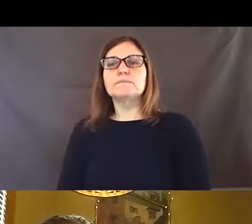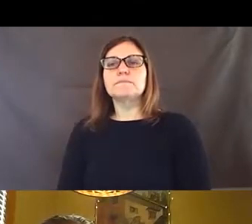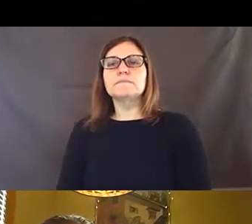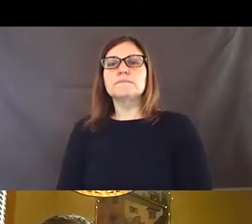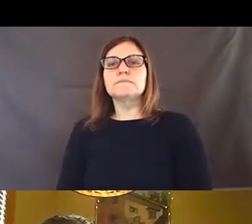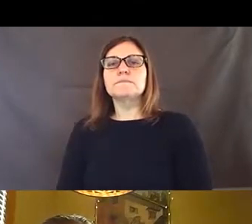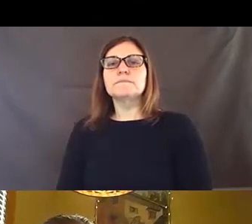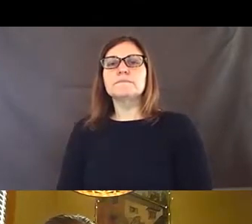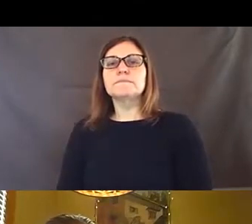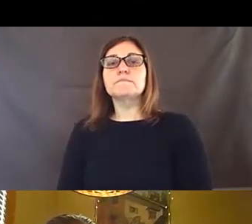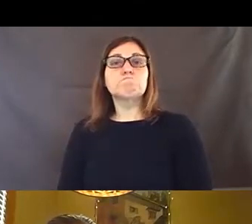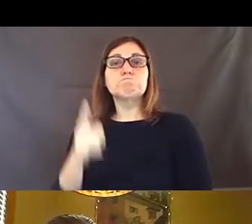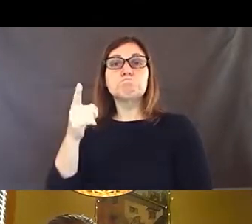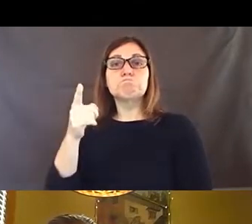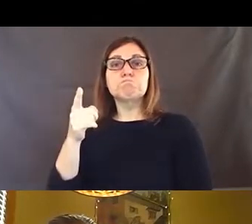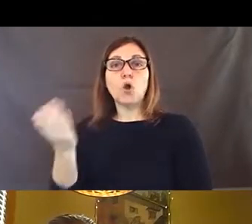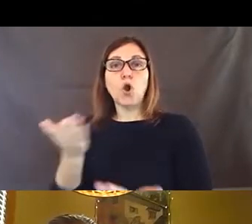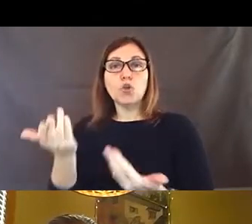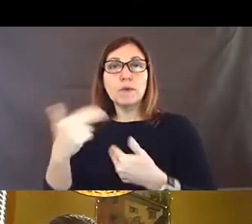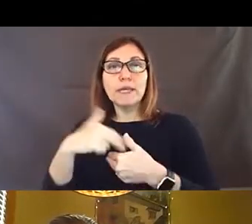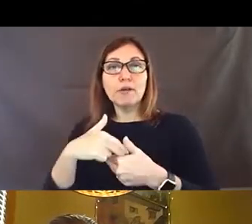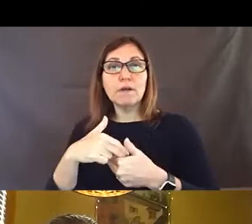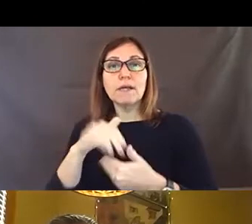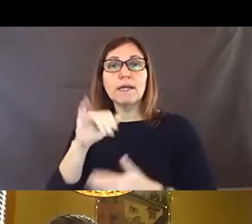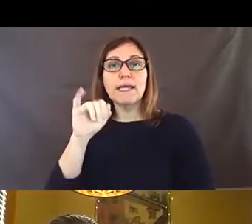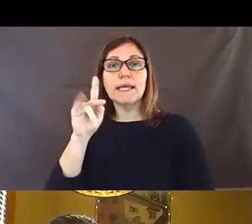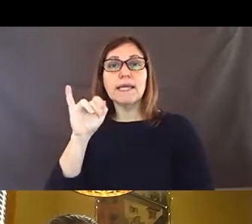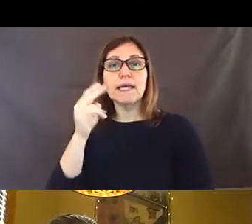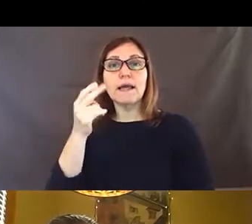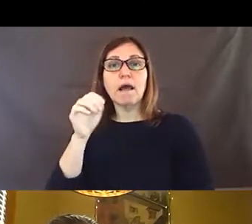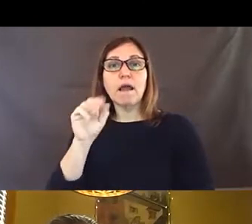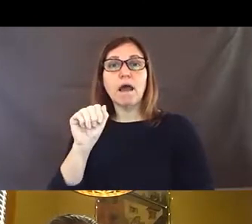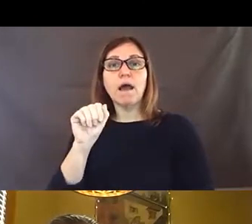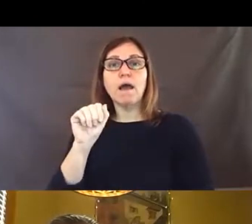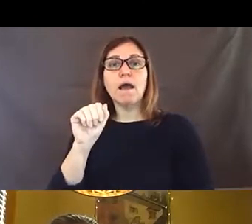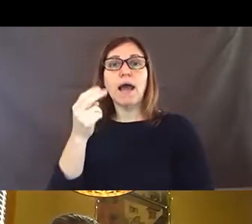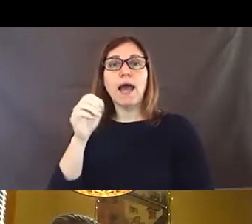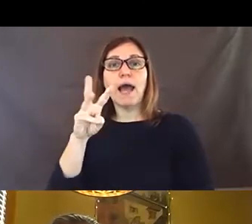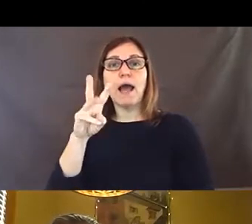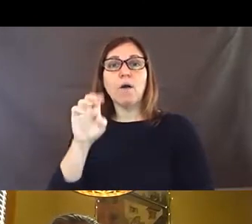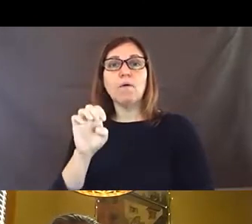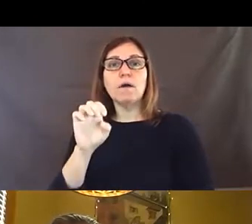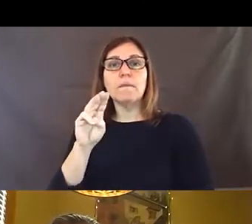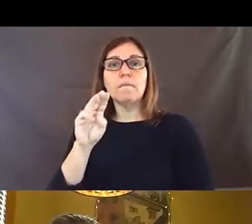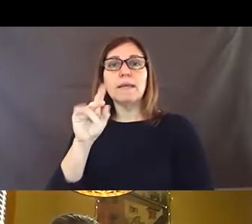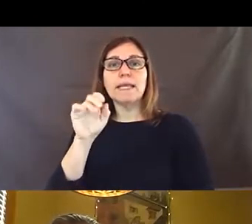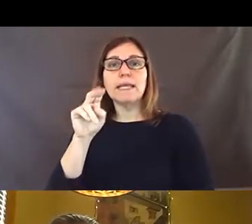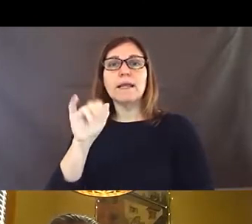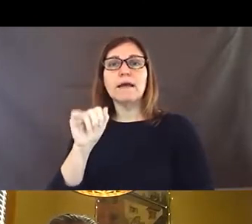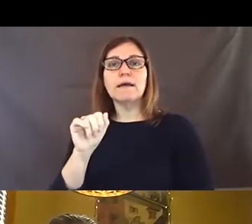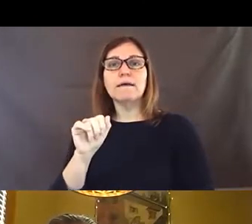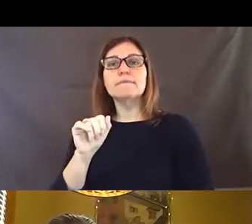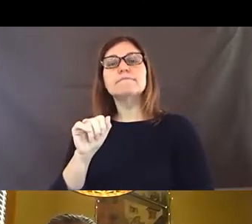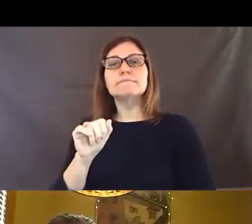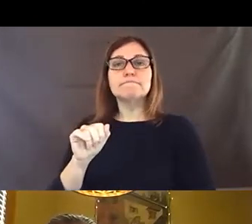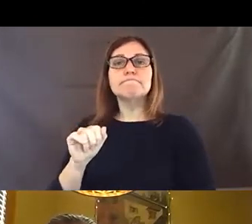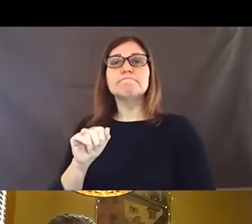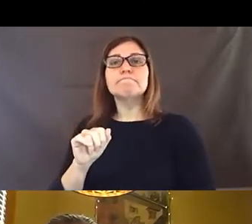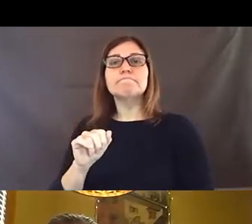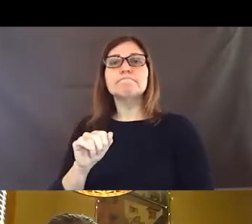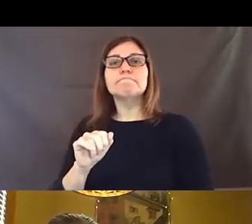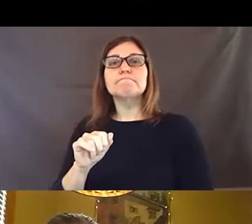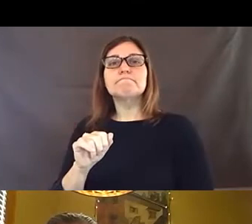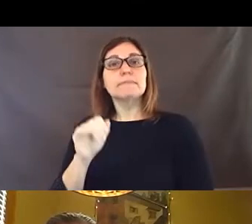Are you with us, Ikahana Hau Makina? Good Greetings. Can you hear me? Yes, we can hear you